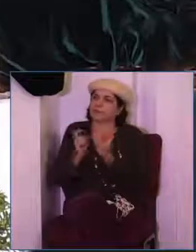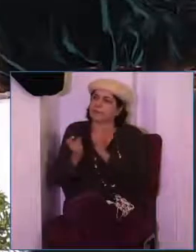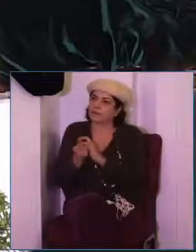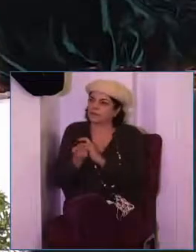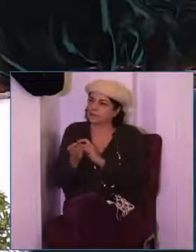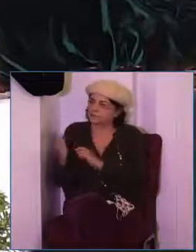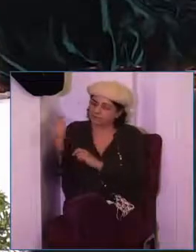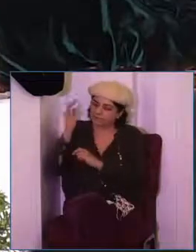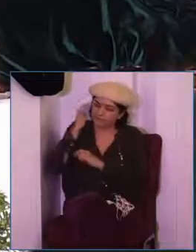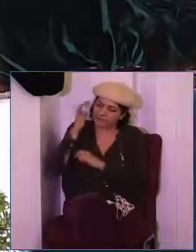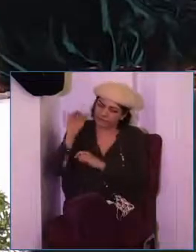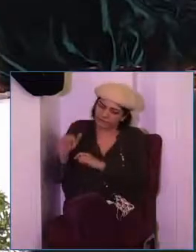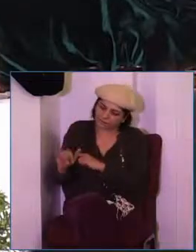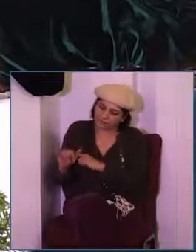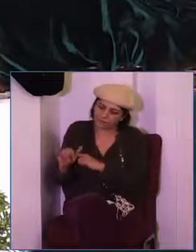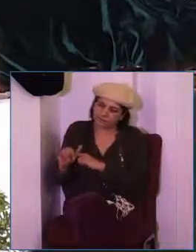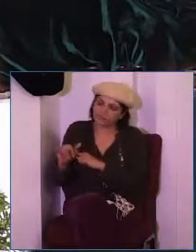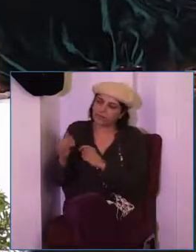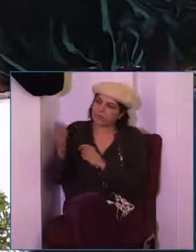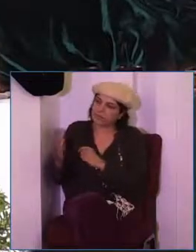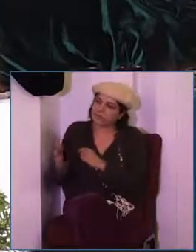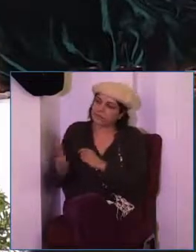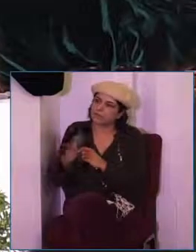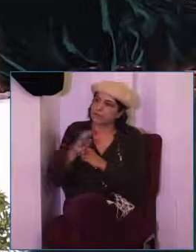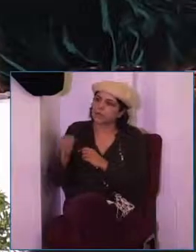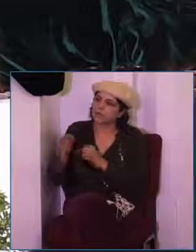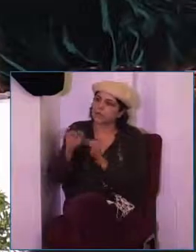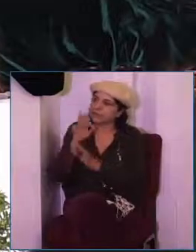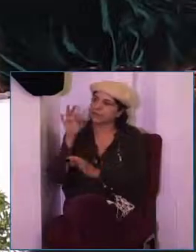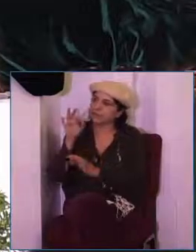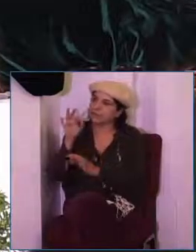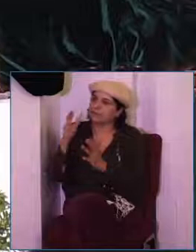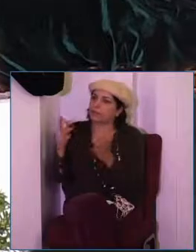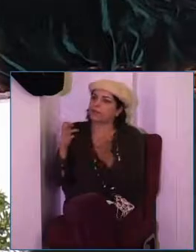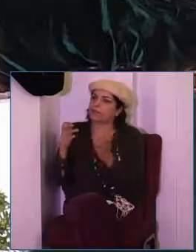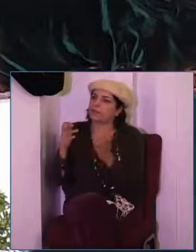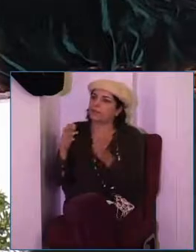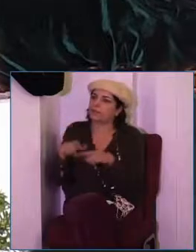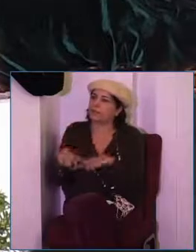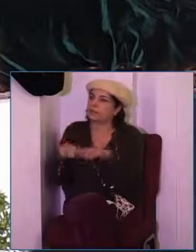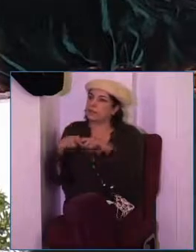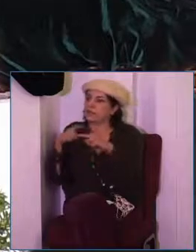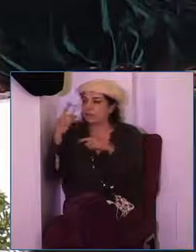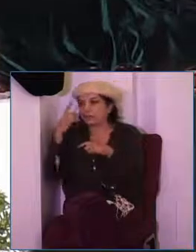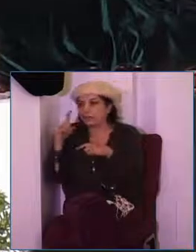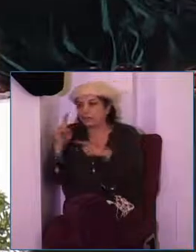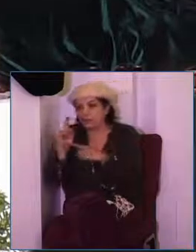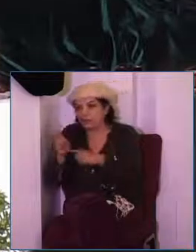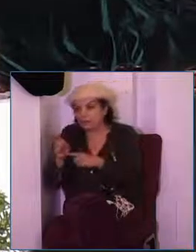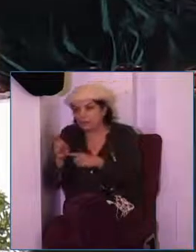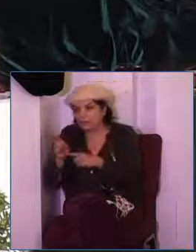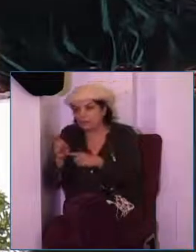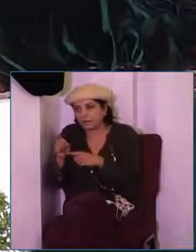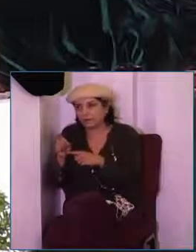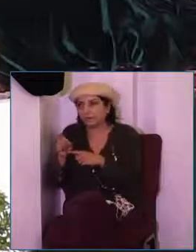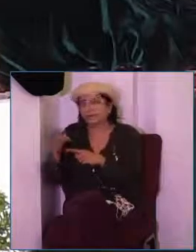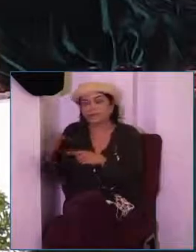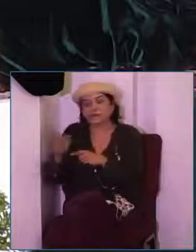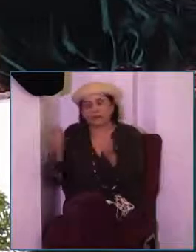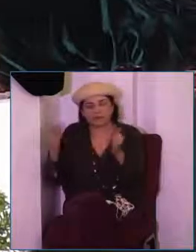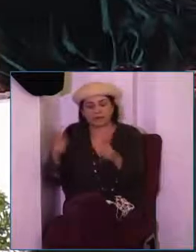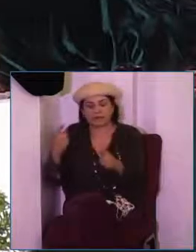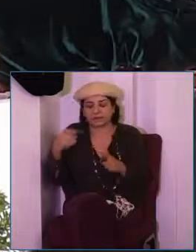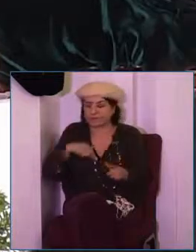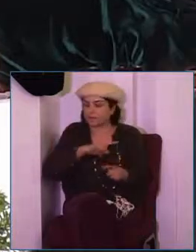aware of that presence and that spirit. So I just want to pause for a moment and just invite all of us, virtually and